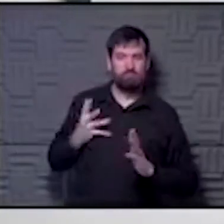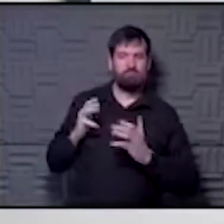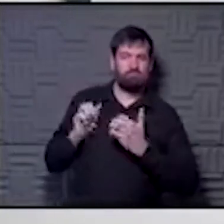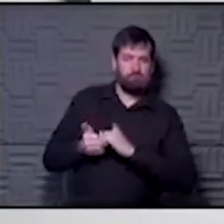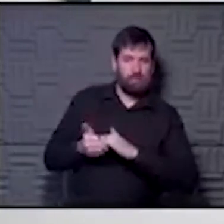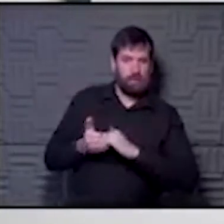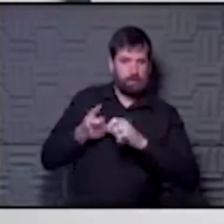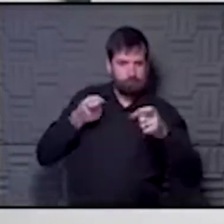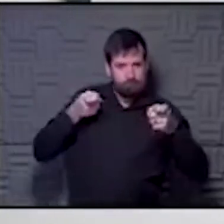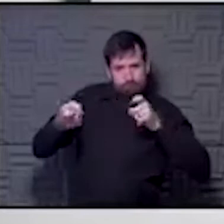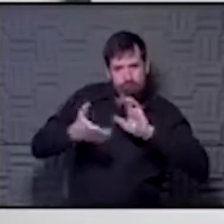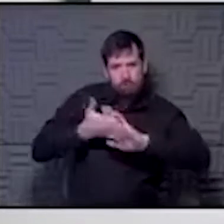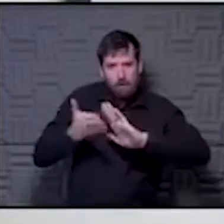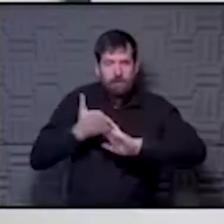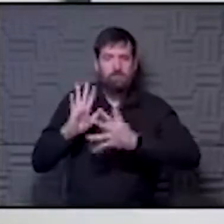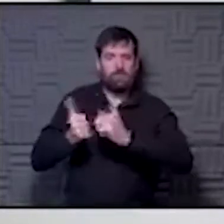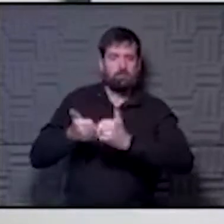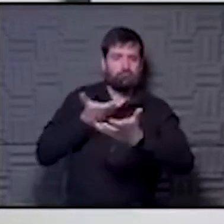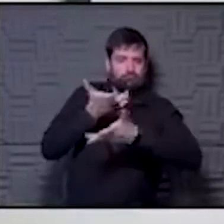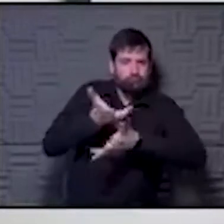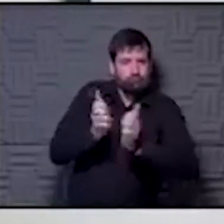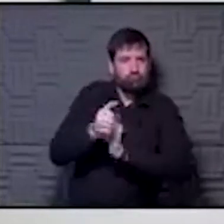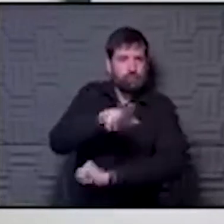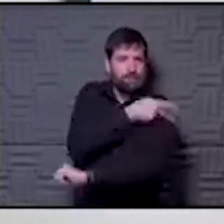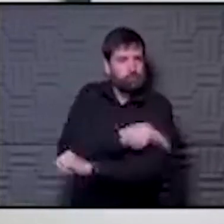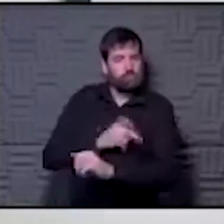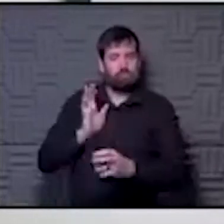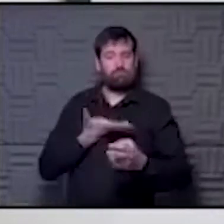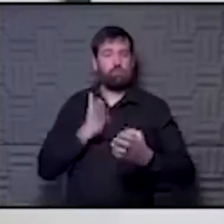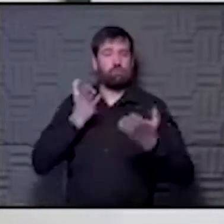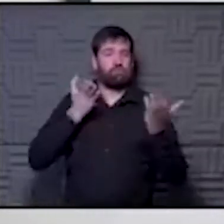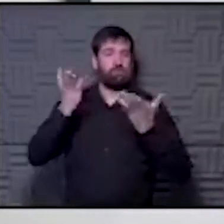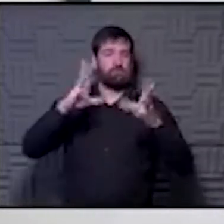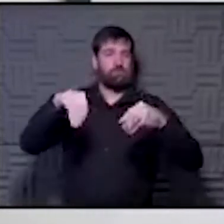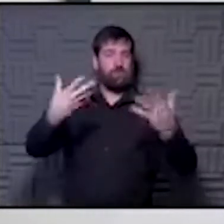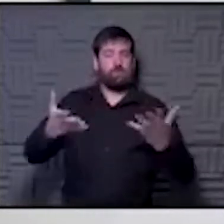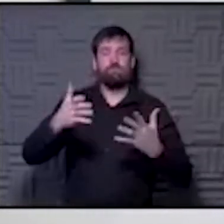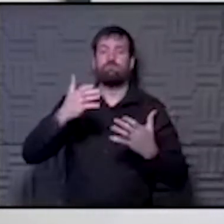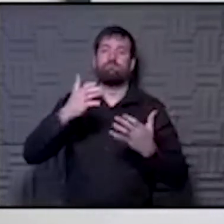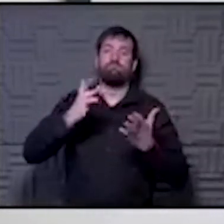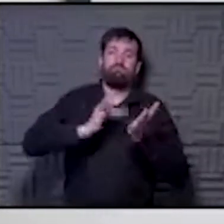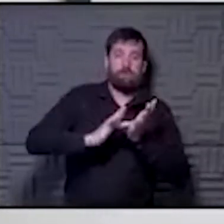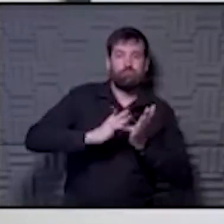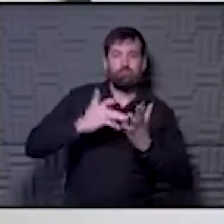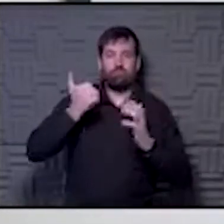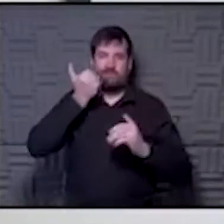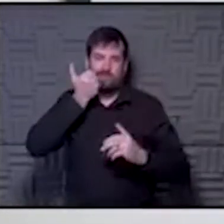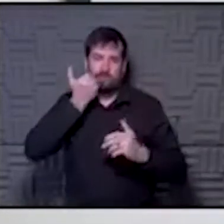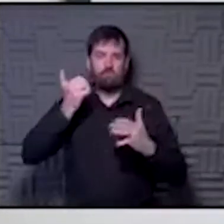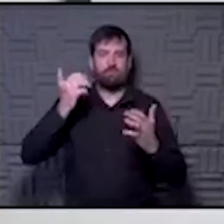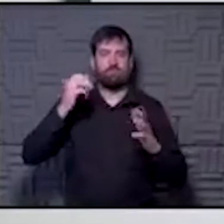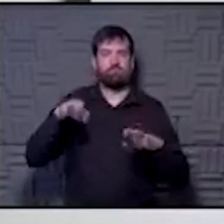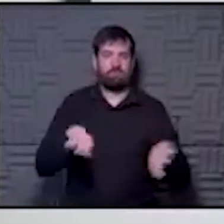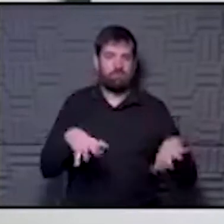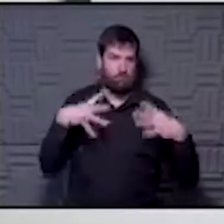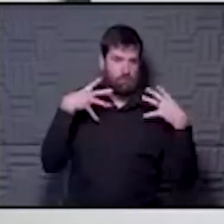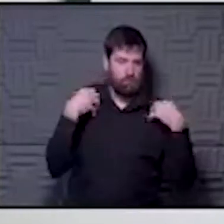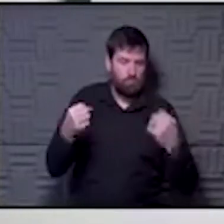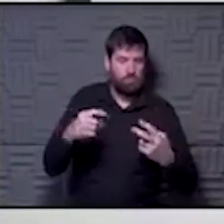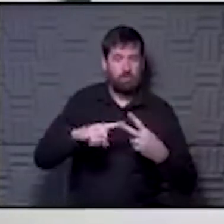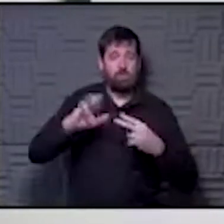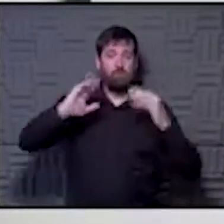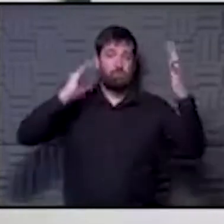as well as how we interact with patients and the services we provide. So it's medical, dental, behavioral health care, adults and